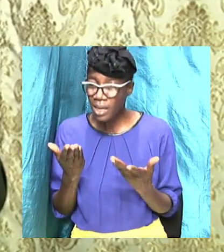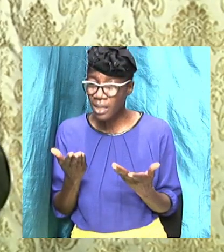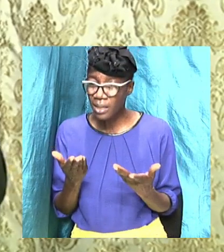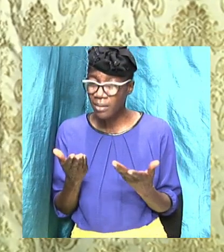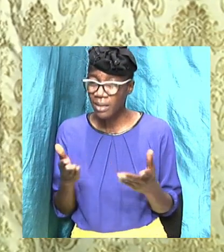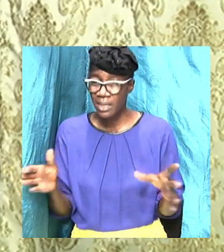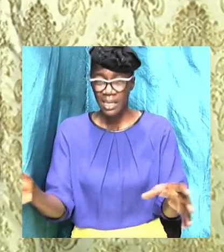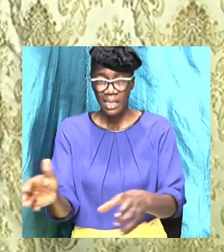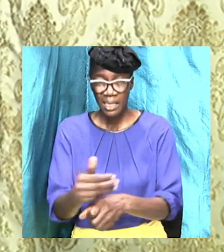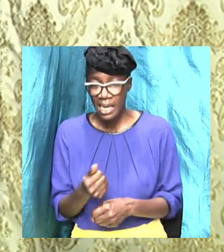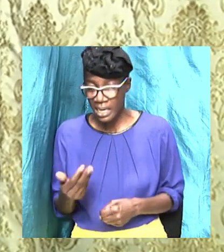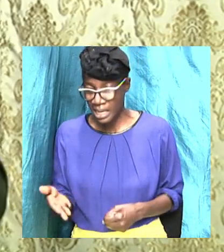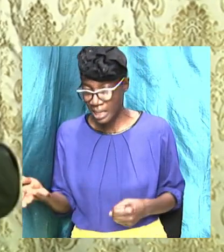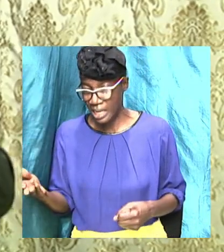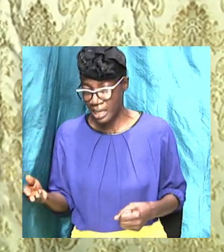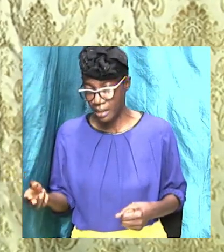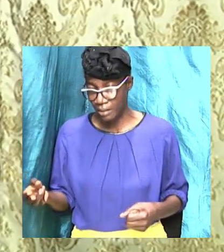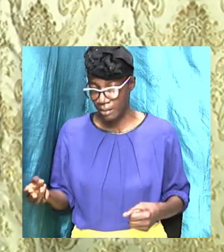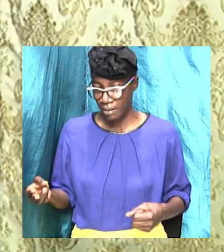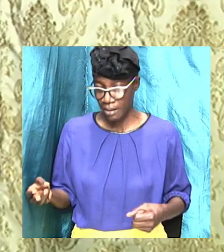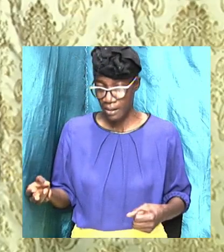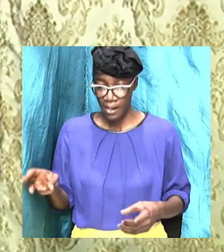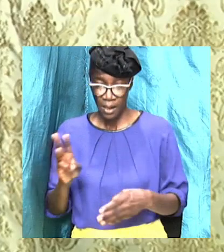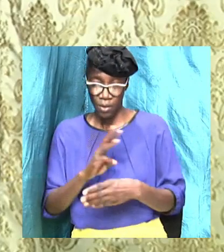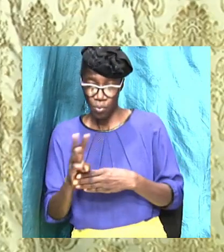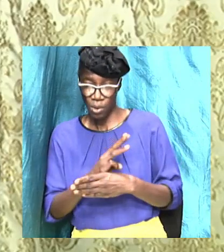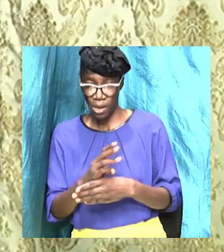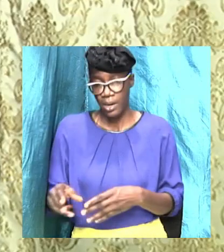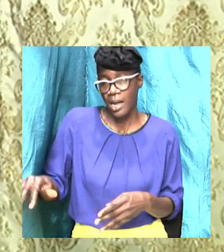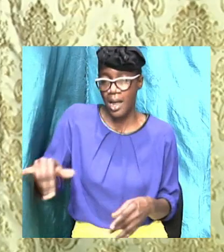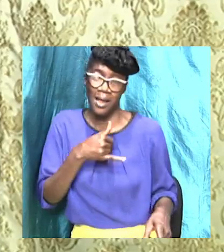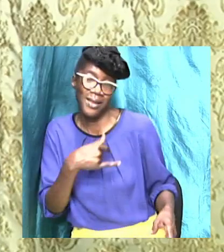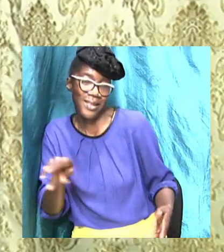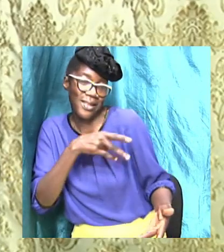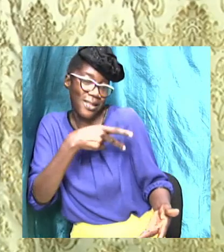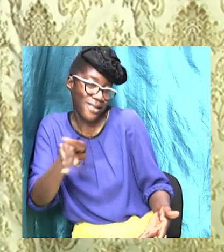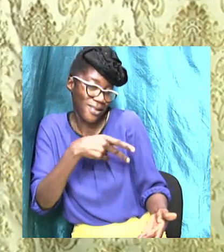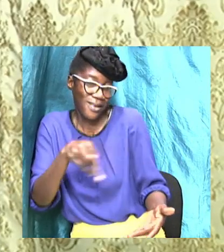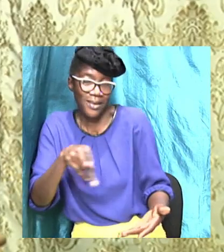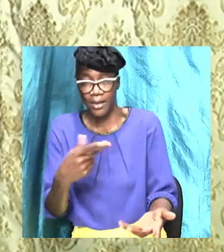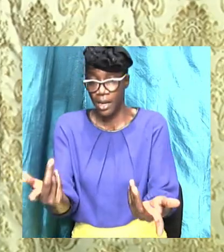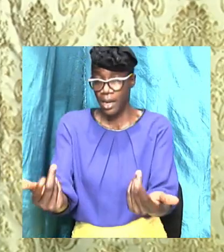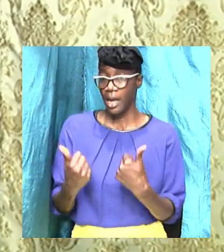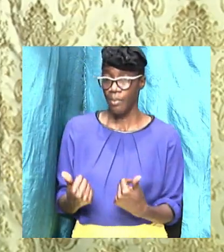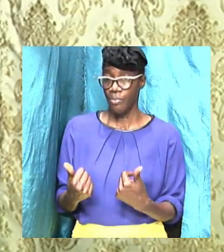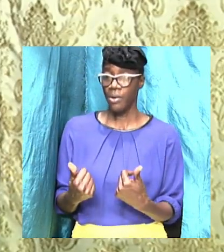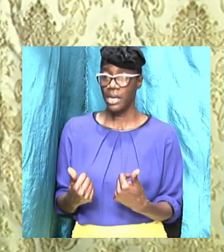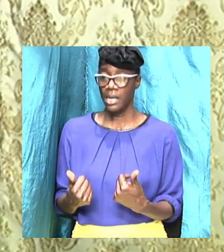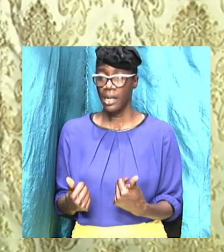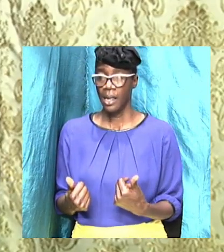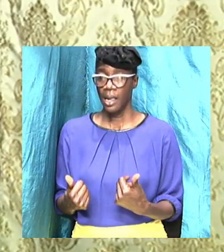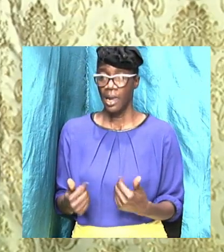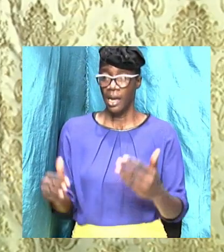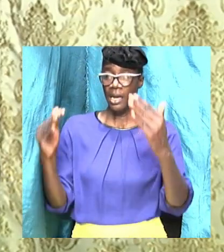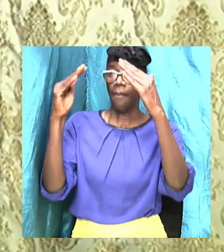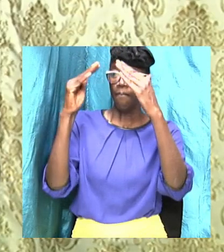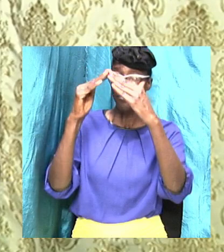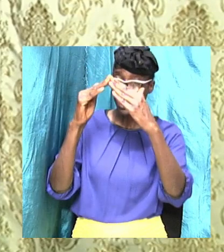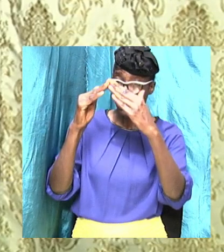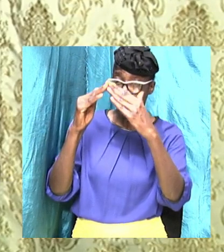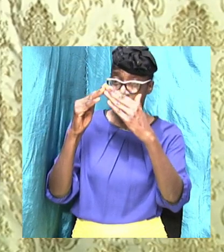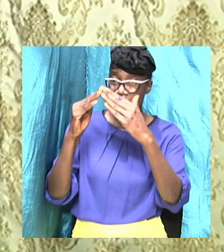to take the things that they wear in the dance hall and carry them come inside a building that is dedicated to